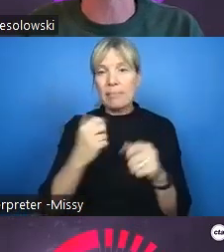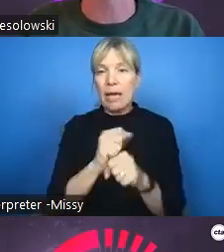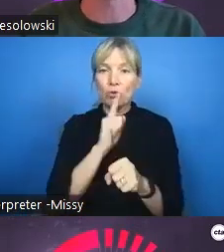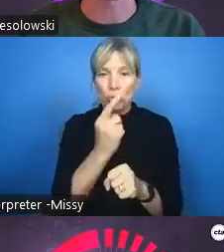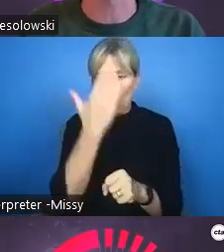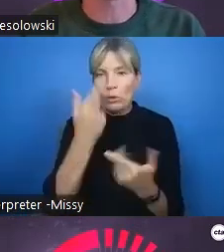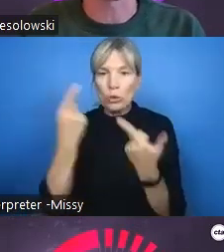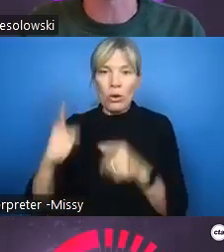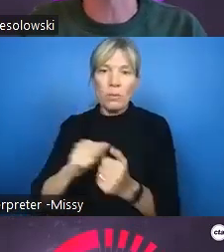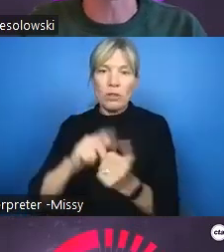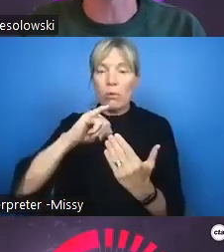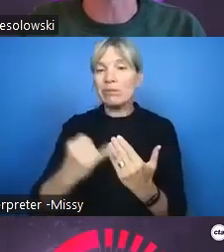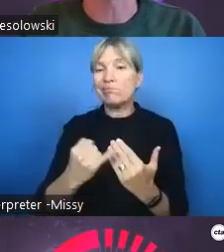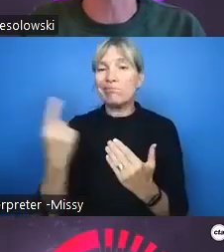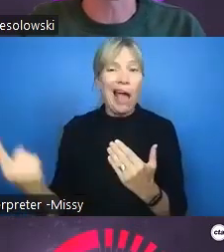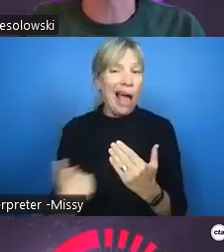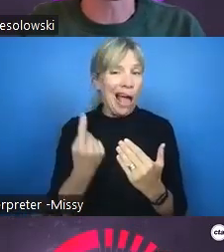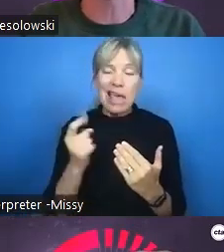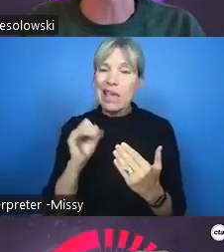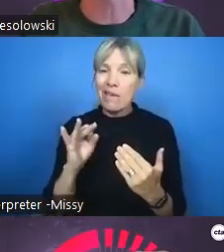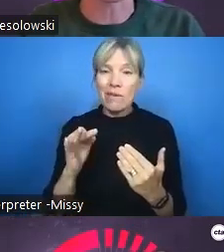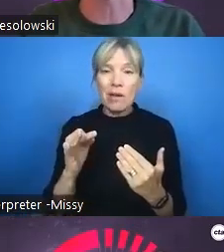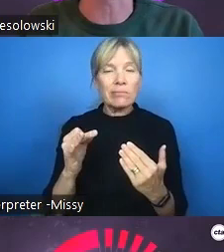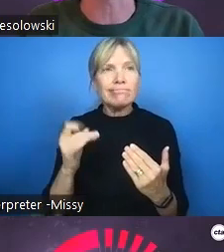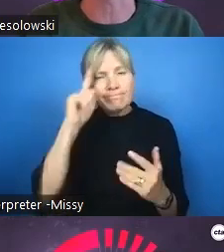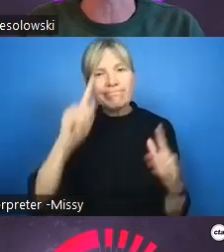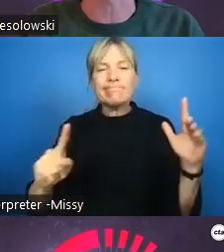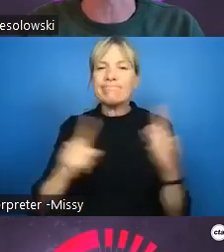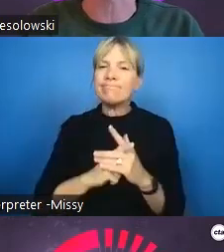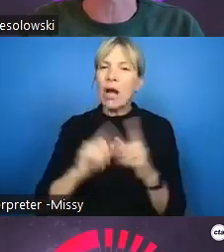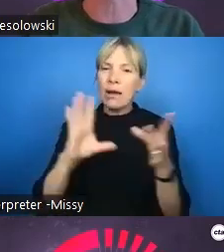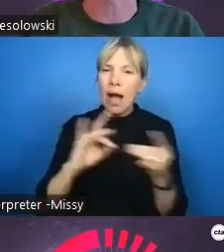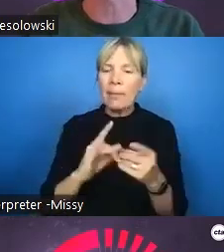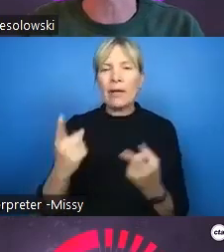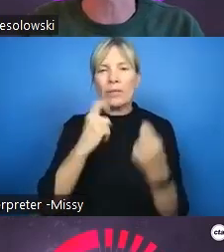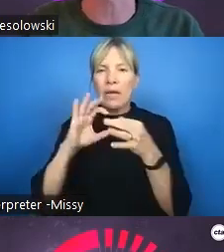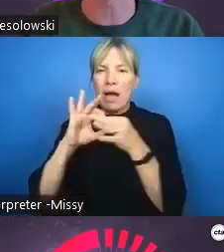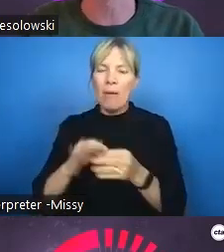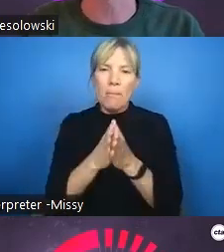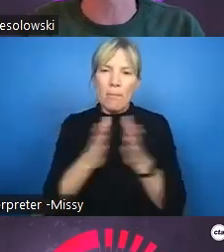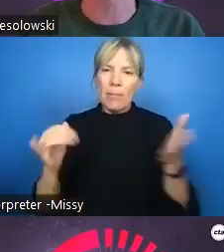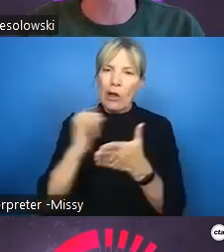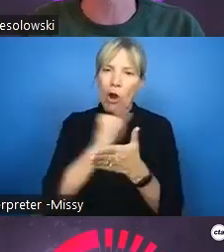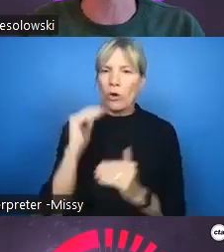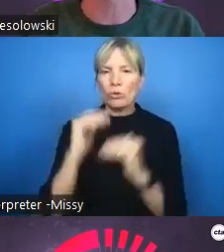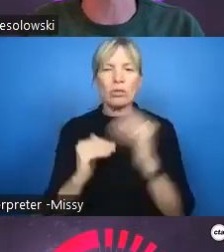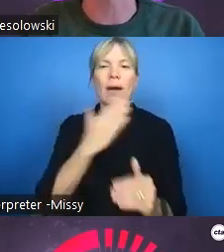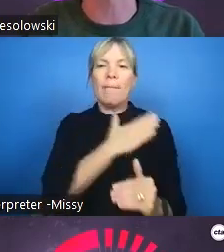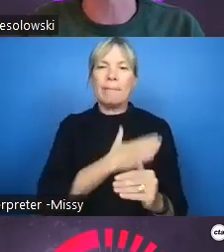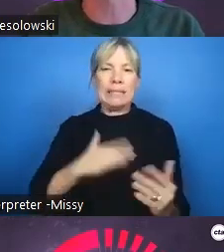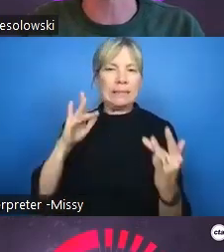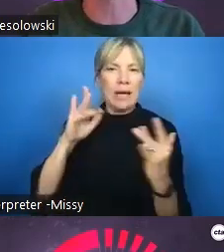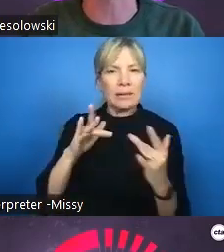project. As always, if you have any additional questions or comments regarding the public art or construction, please reach out